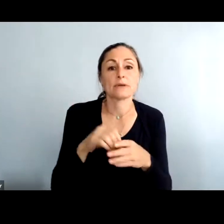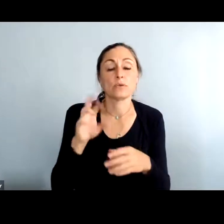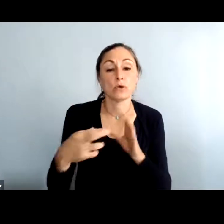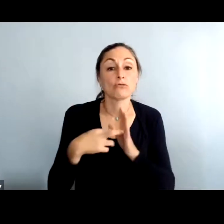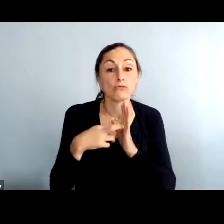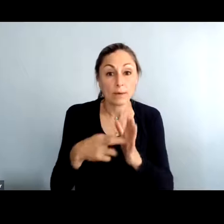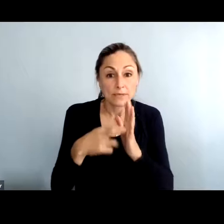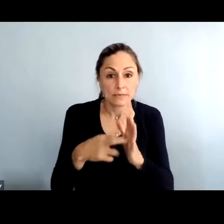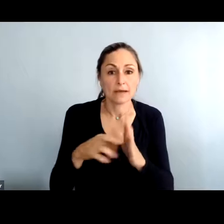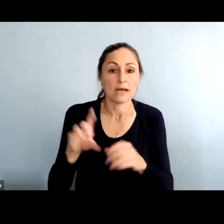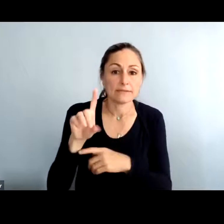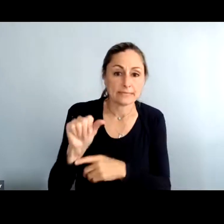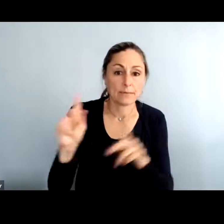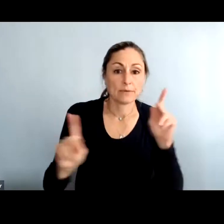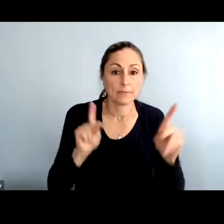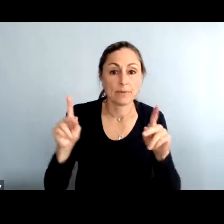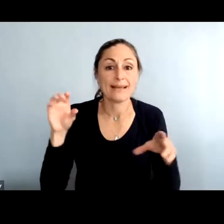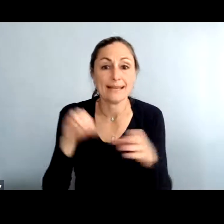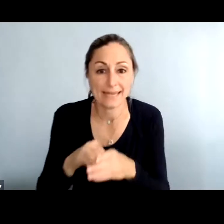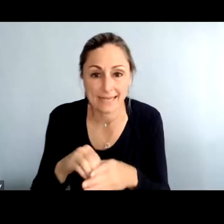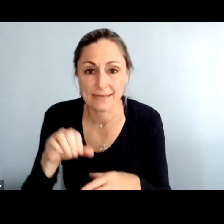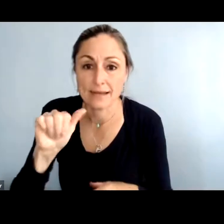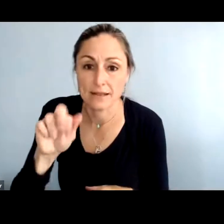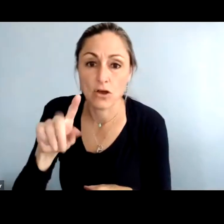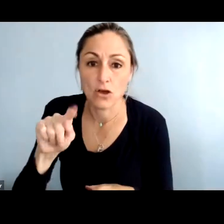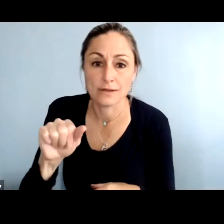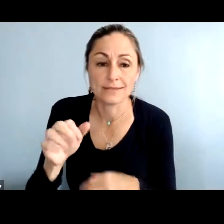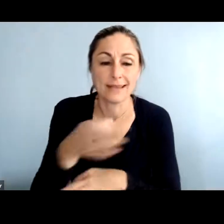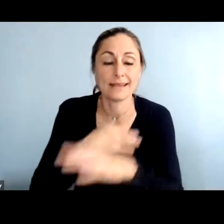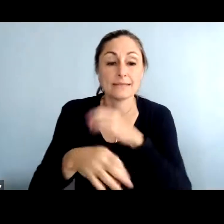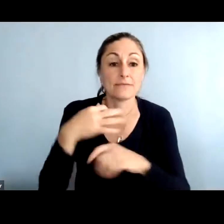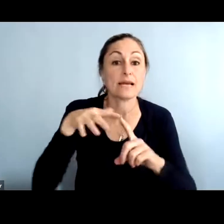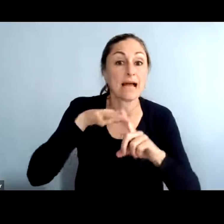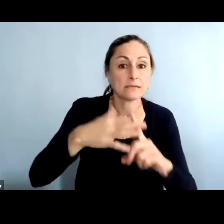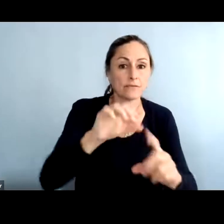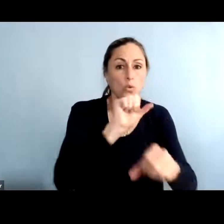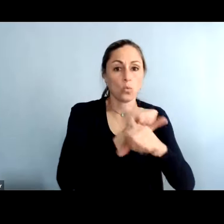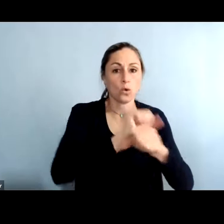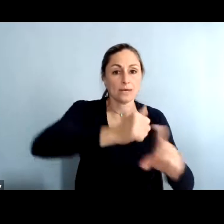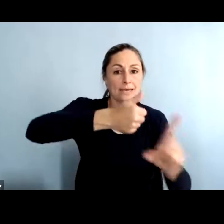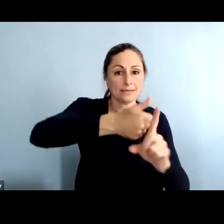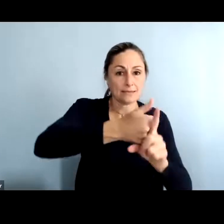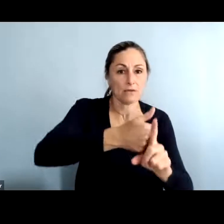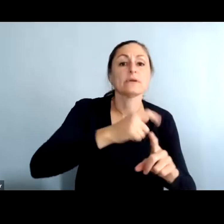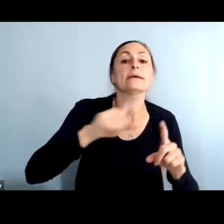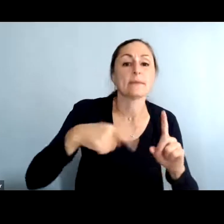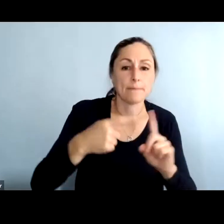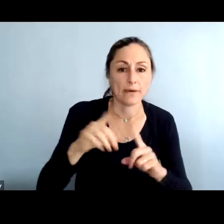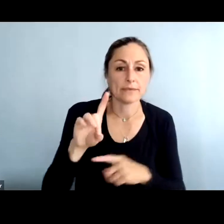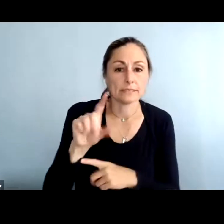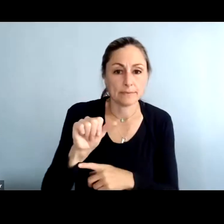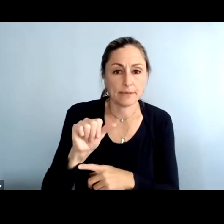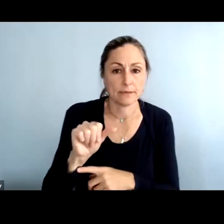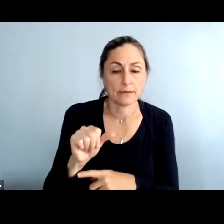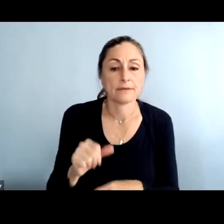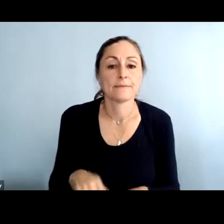representation of disabled people in the arts rather than the context of the work being about disability.